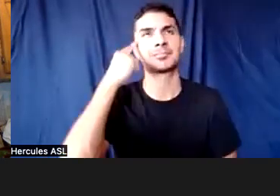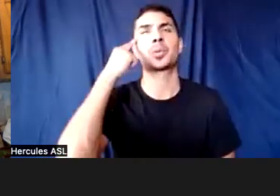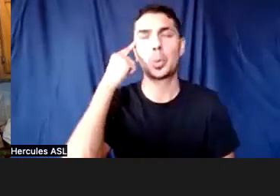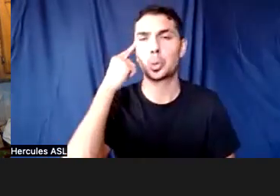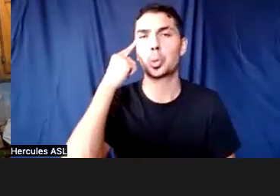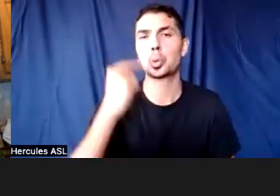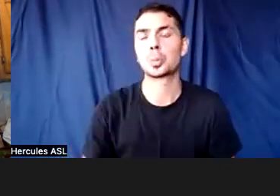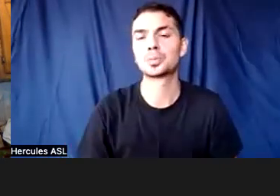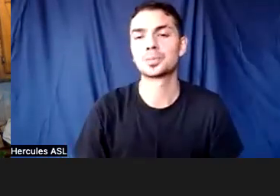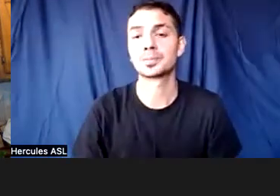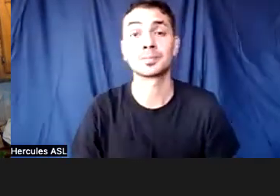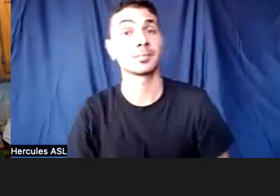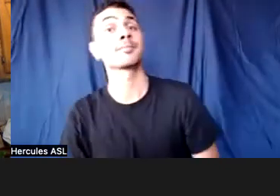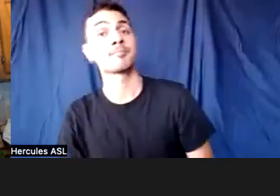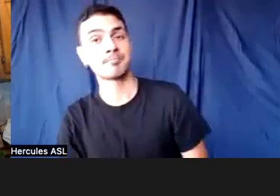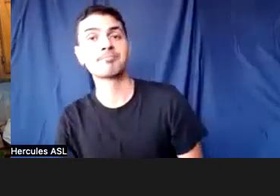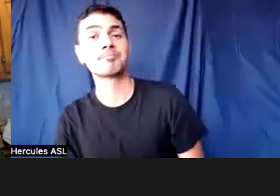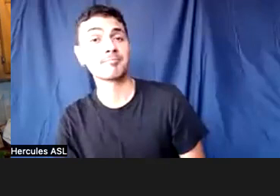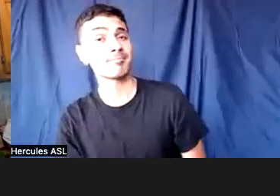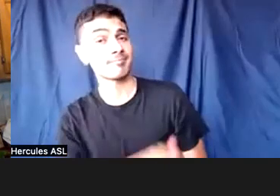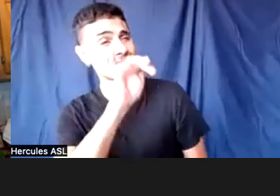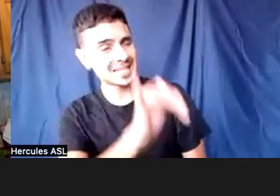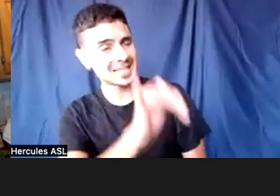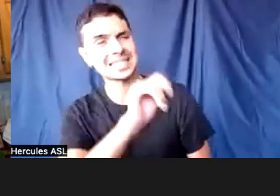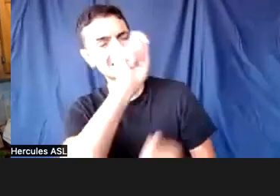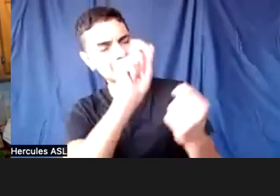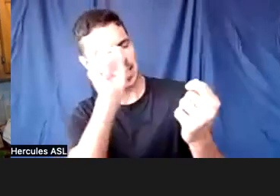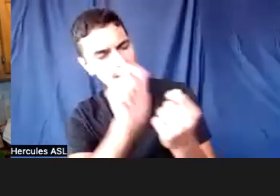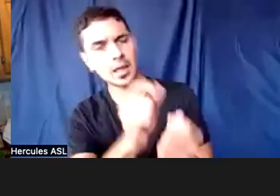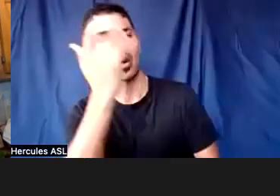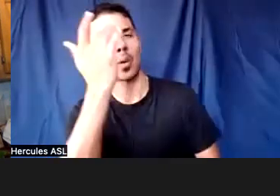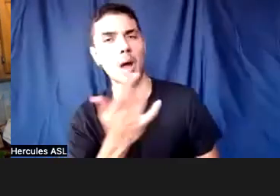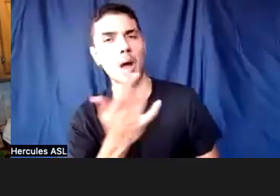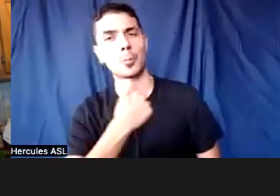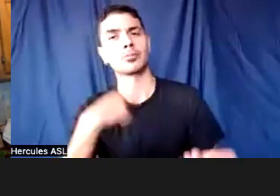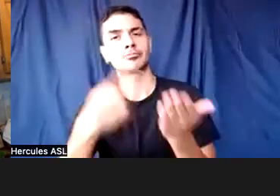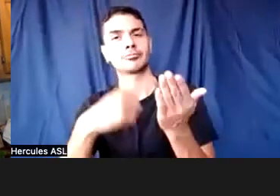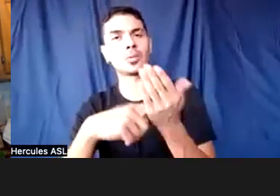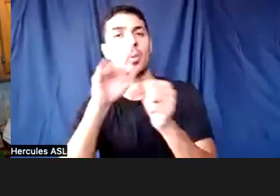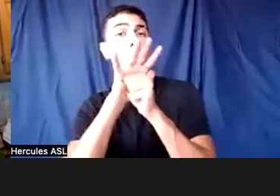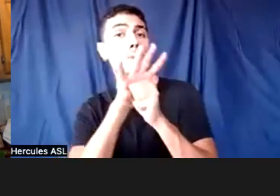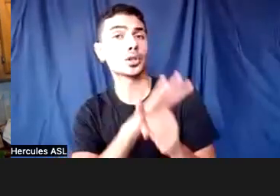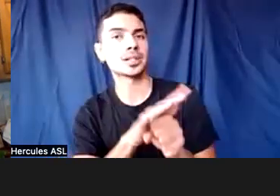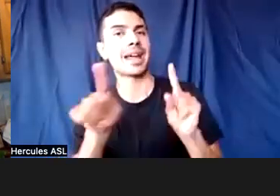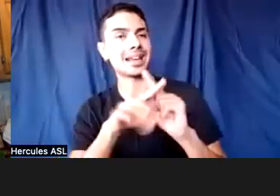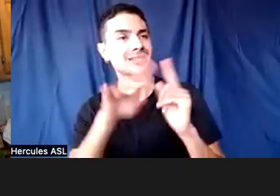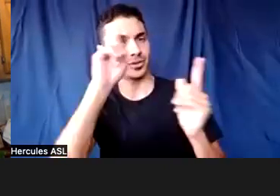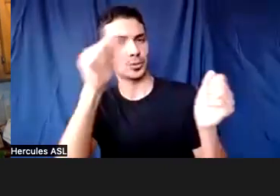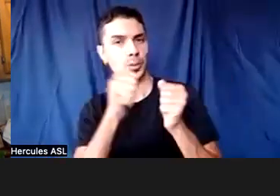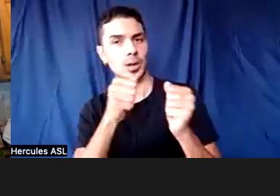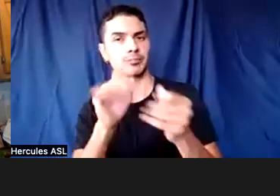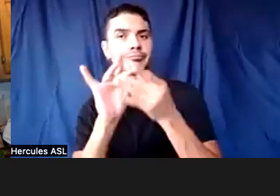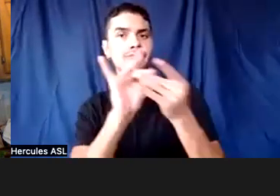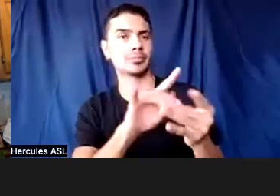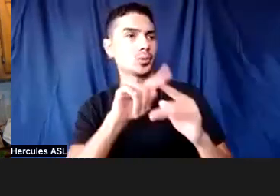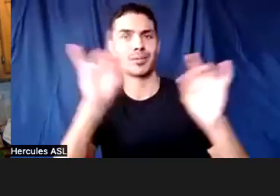And that's exactly why we're talking about oppression as the tactic as it relates to sexual